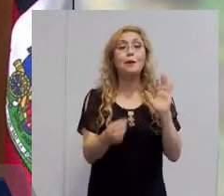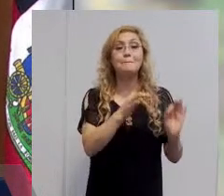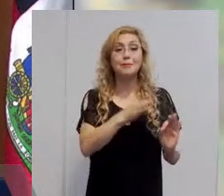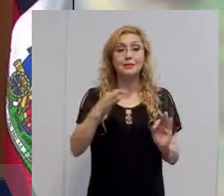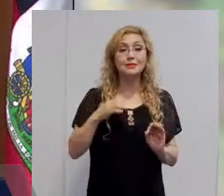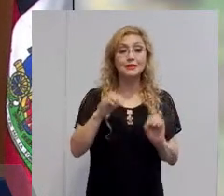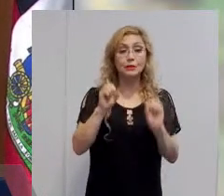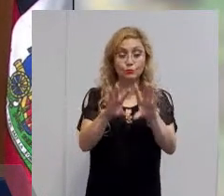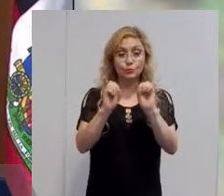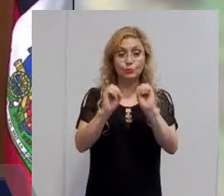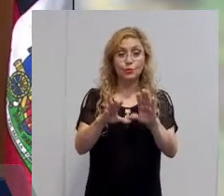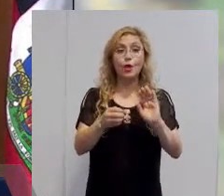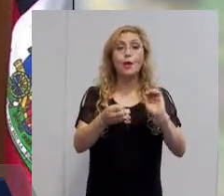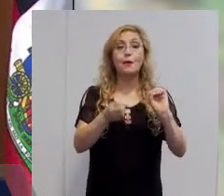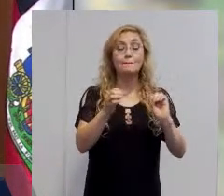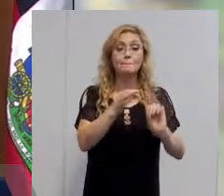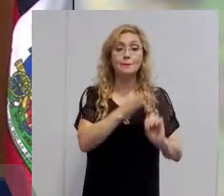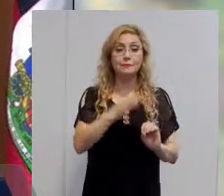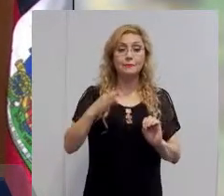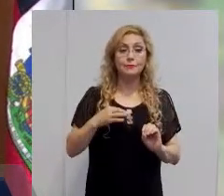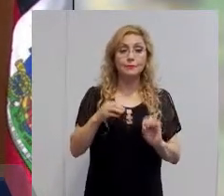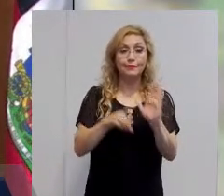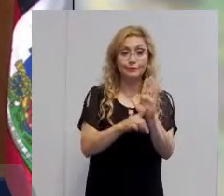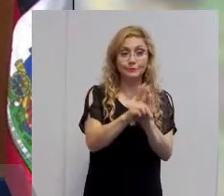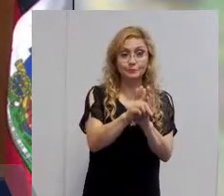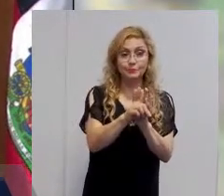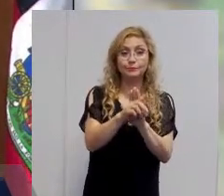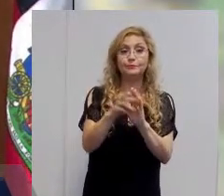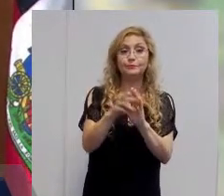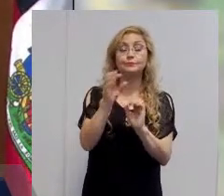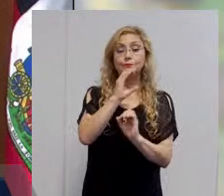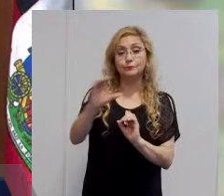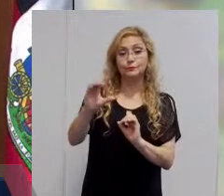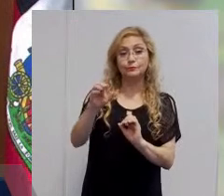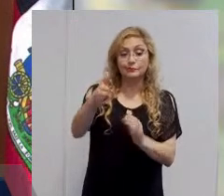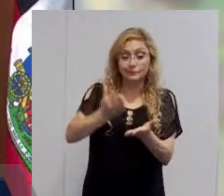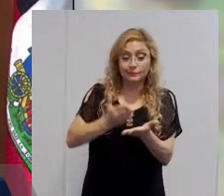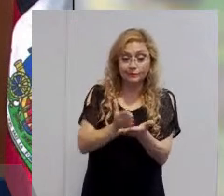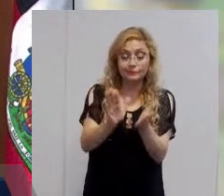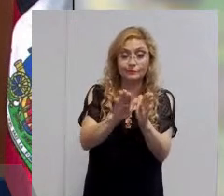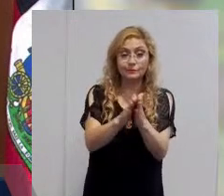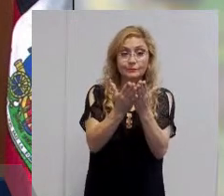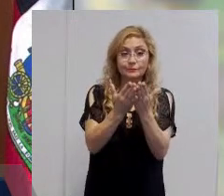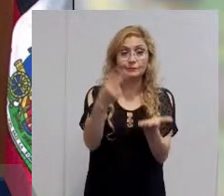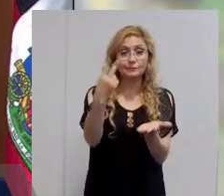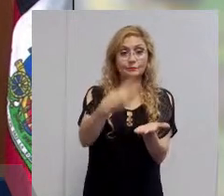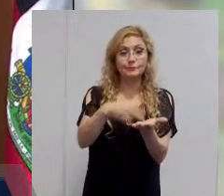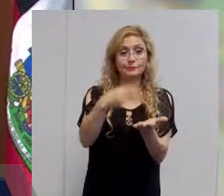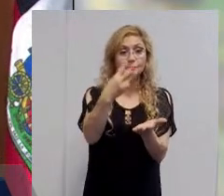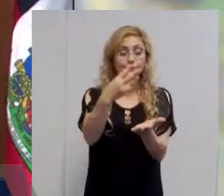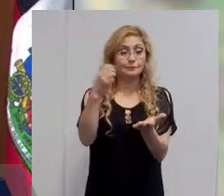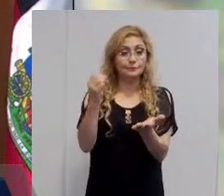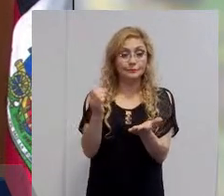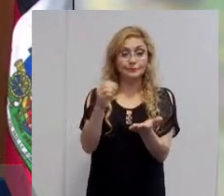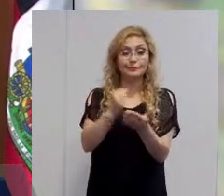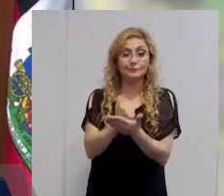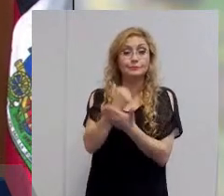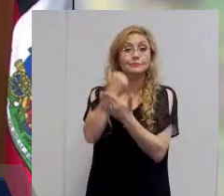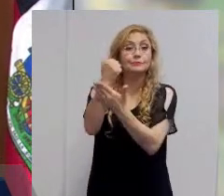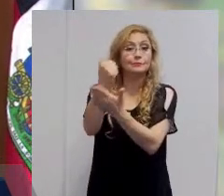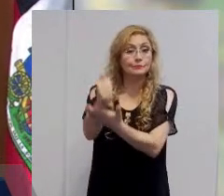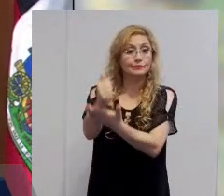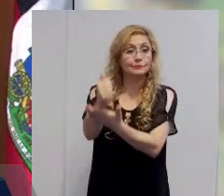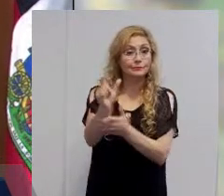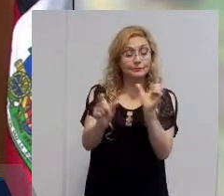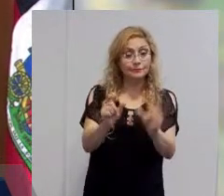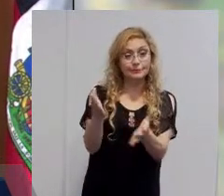of Education, and the Ministry of Rural Development. Now, by way of the 2030